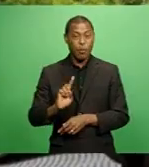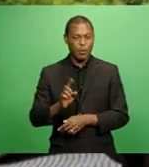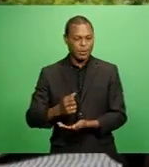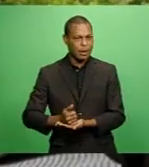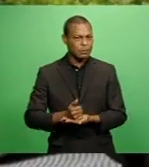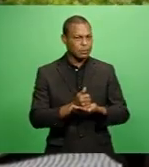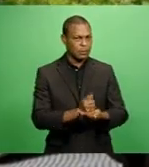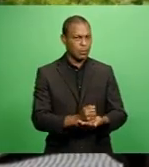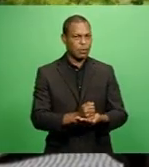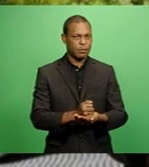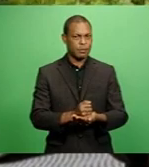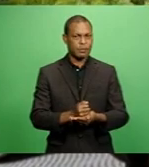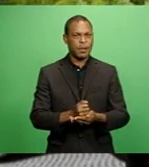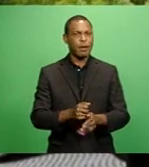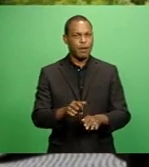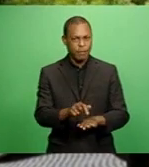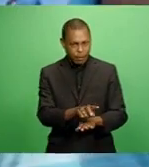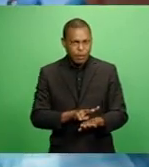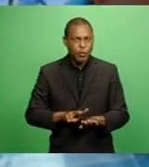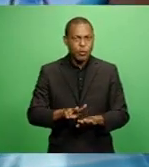Vanua helps his business.